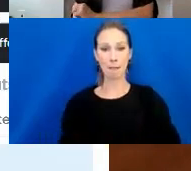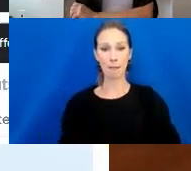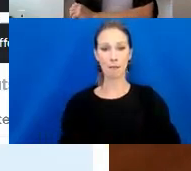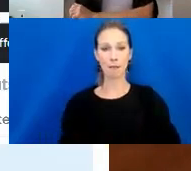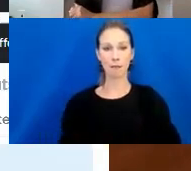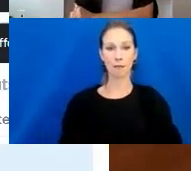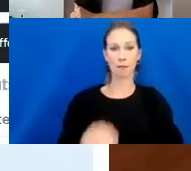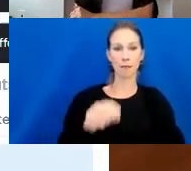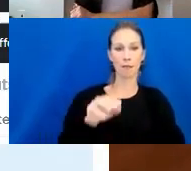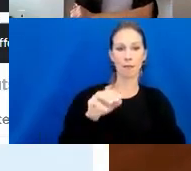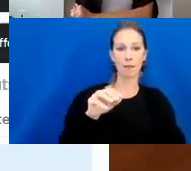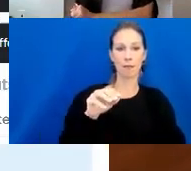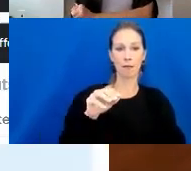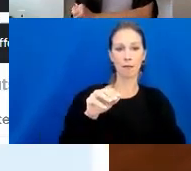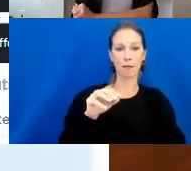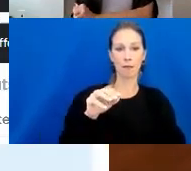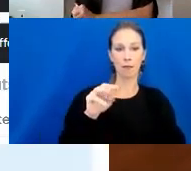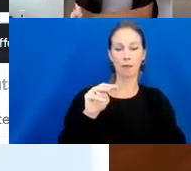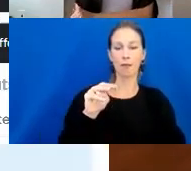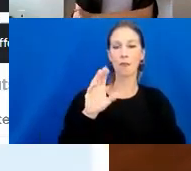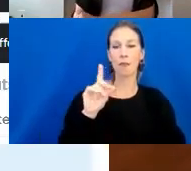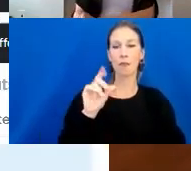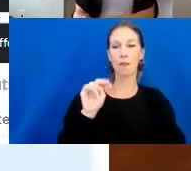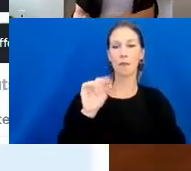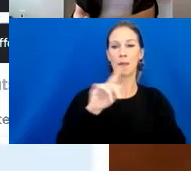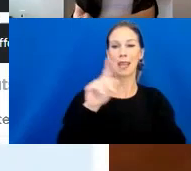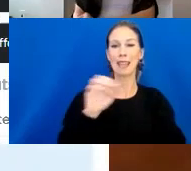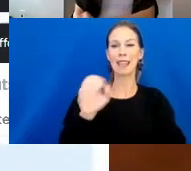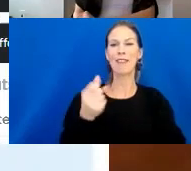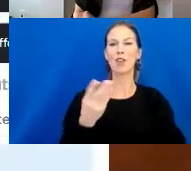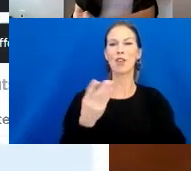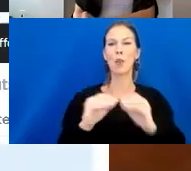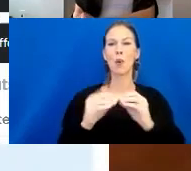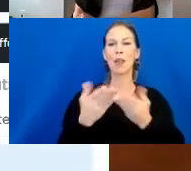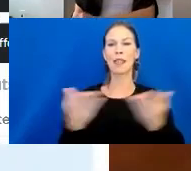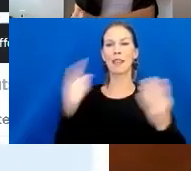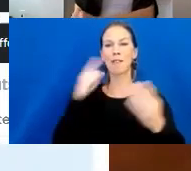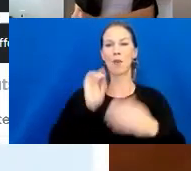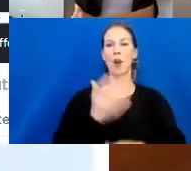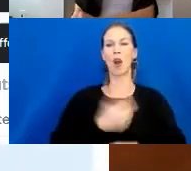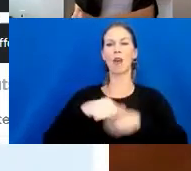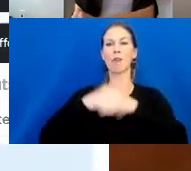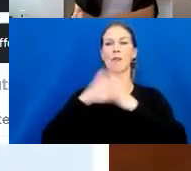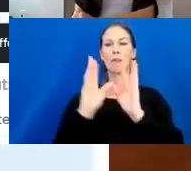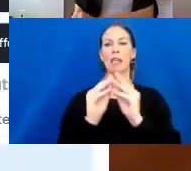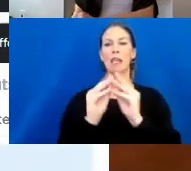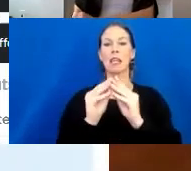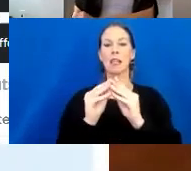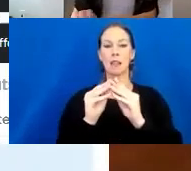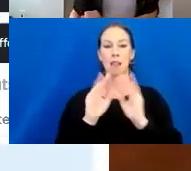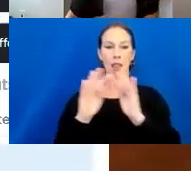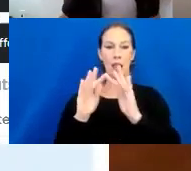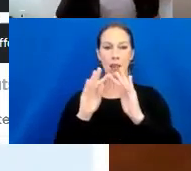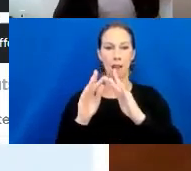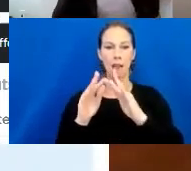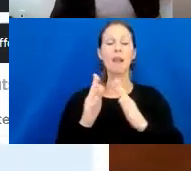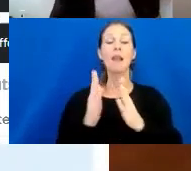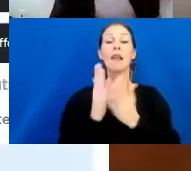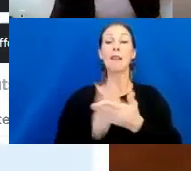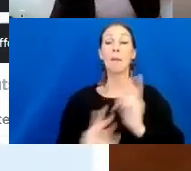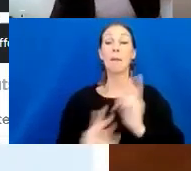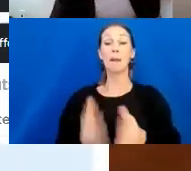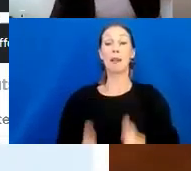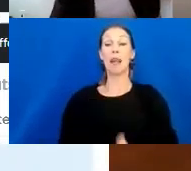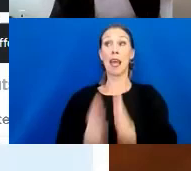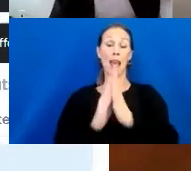Yeah, and just a couple additional things in this platform. We had some people asking if they would be able to see all the participants